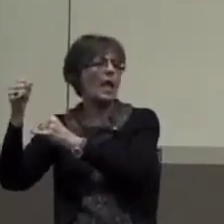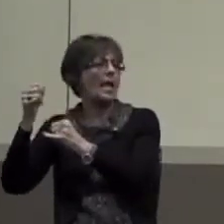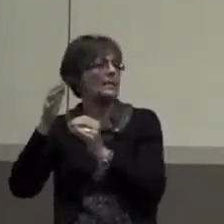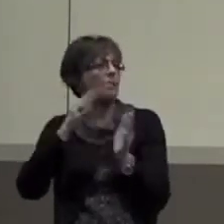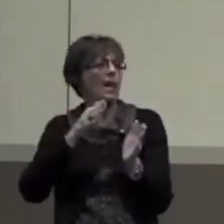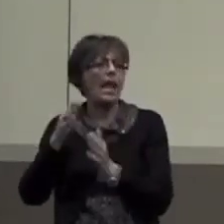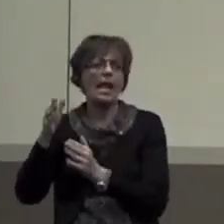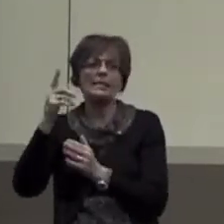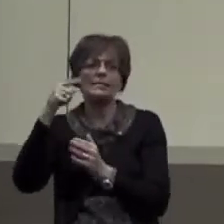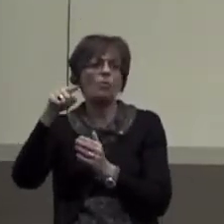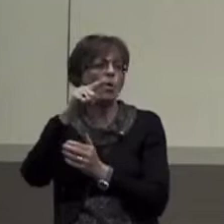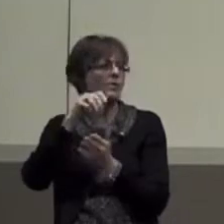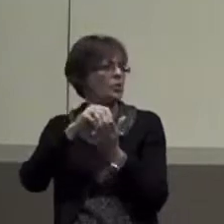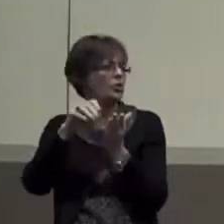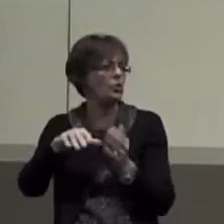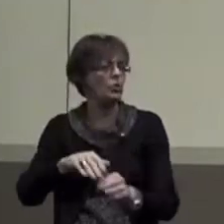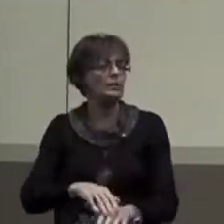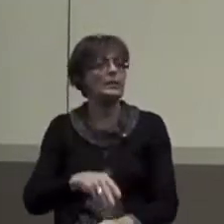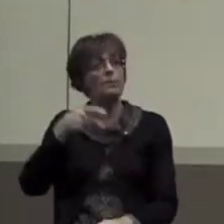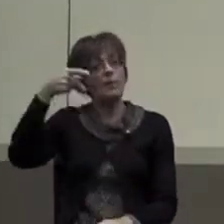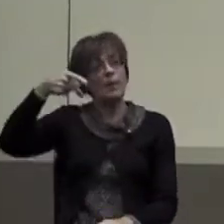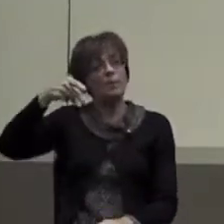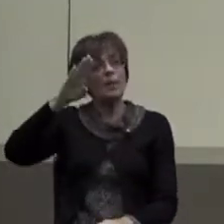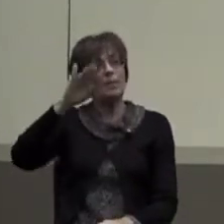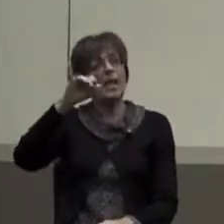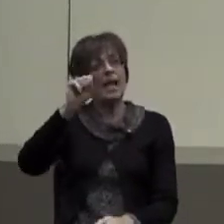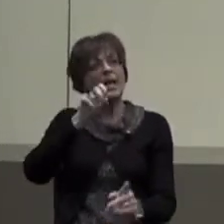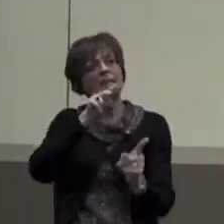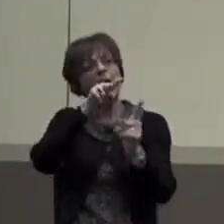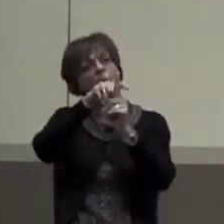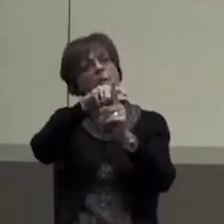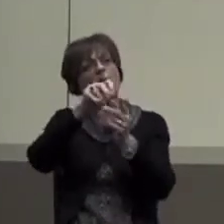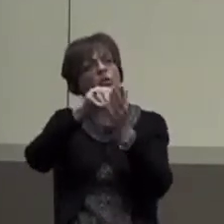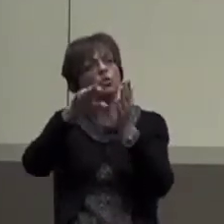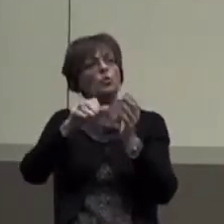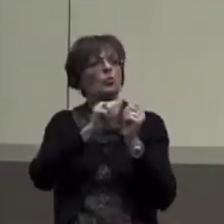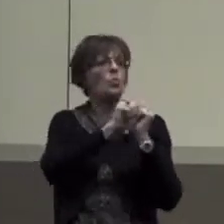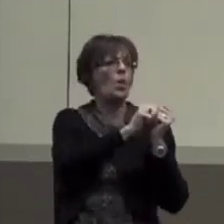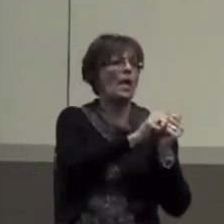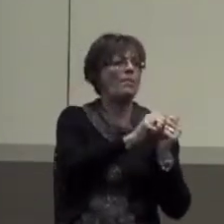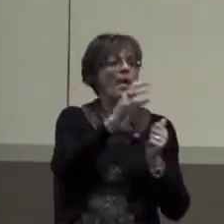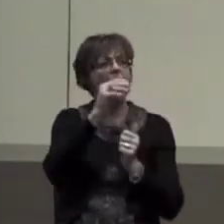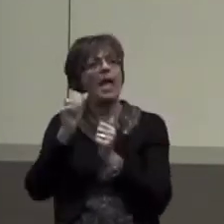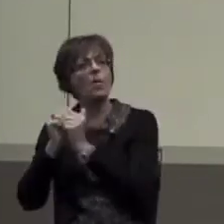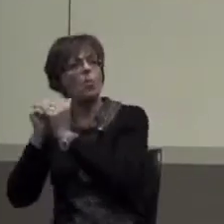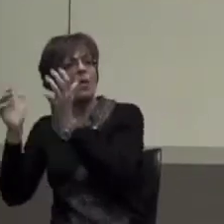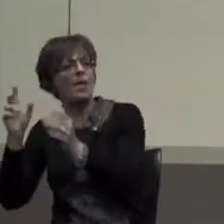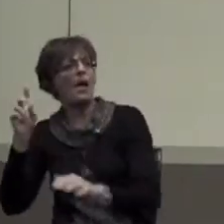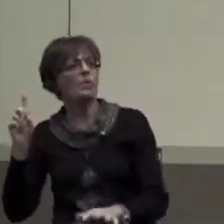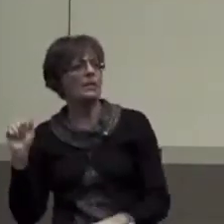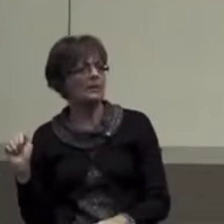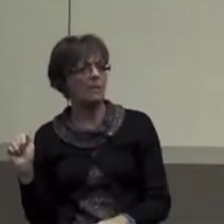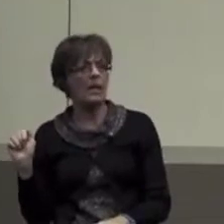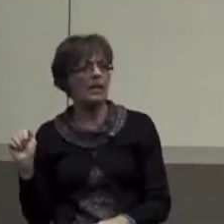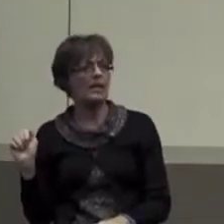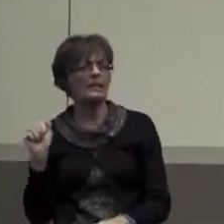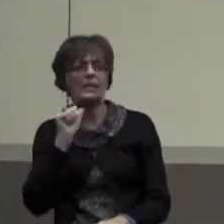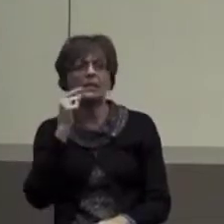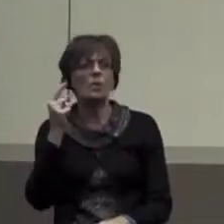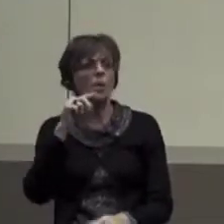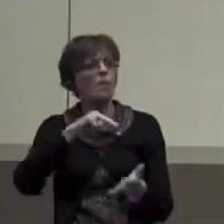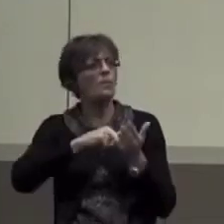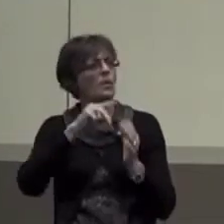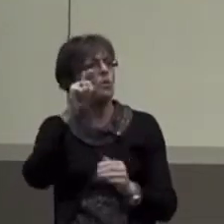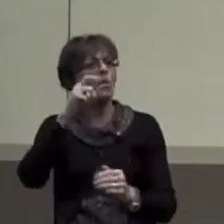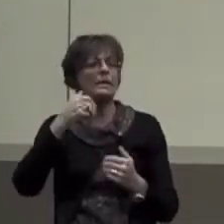students. Now, PBIS applies to students with and without disabilities, so it doesn't necessarily mean that you have to have a